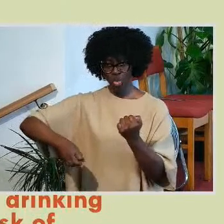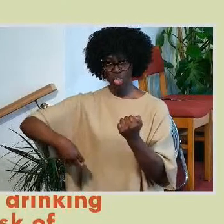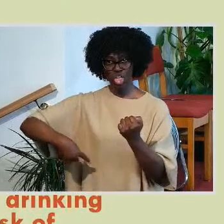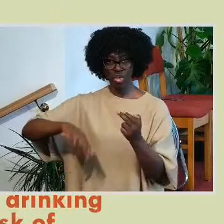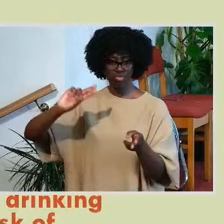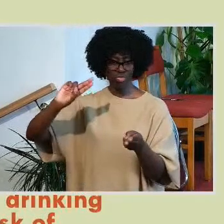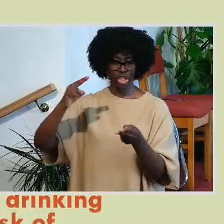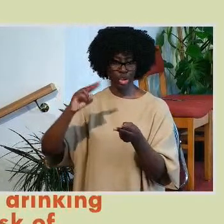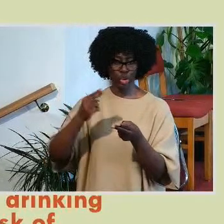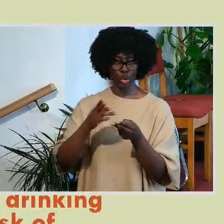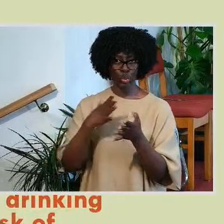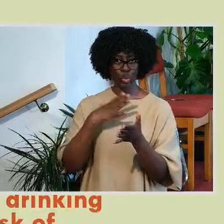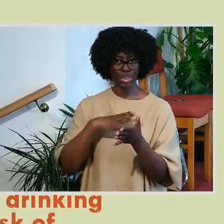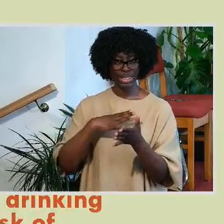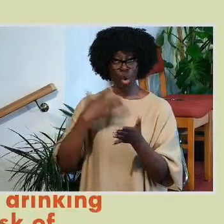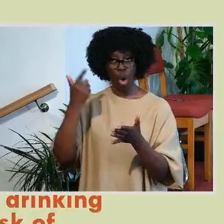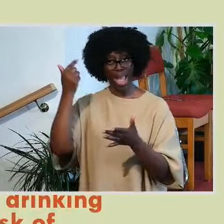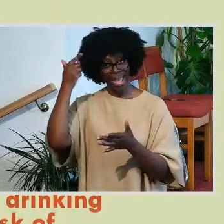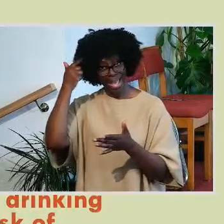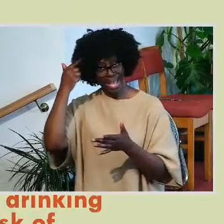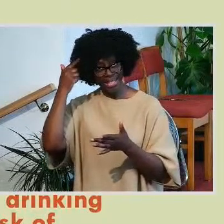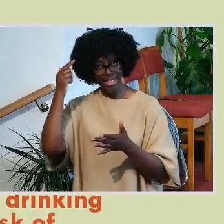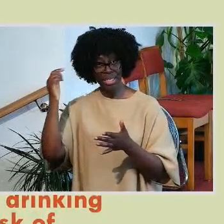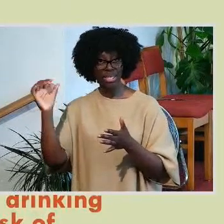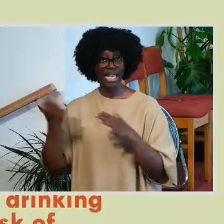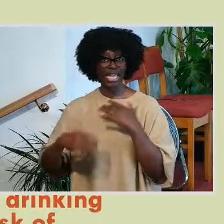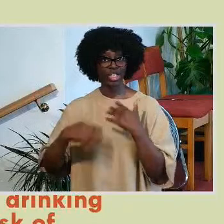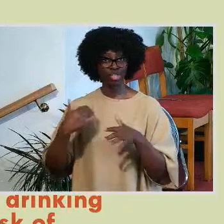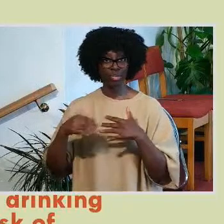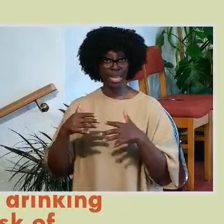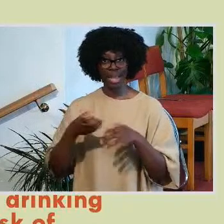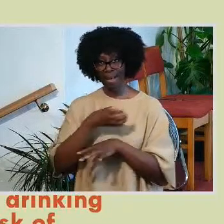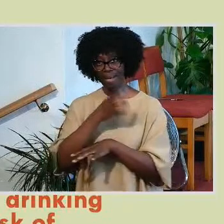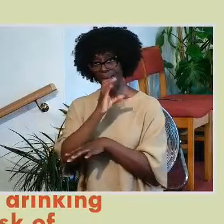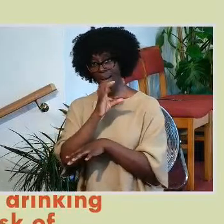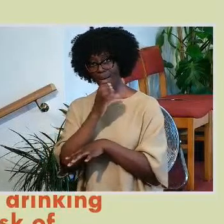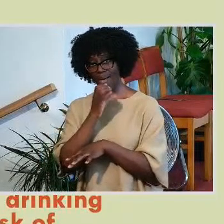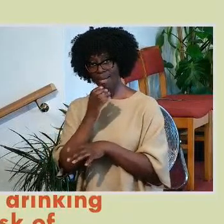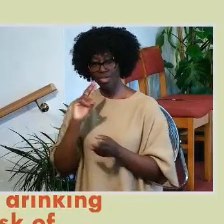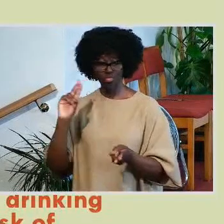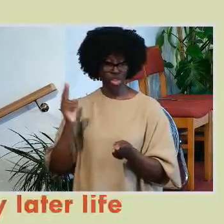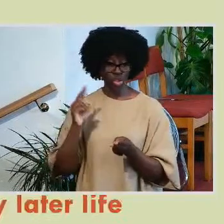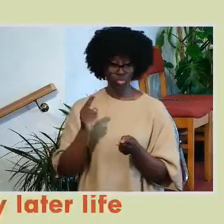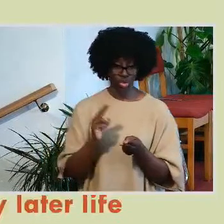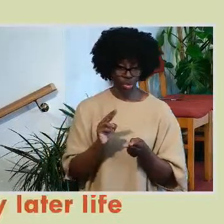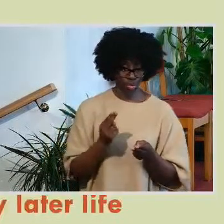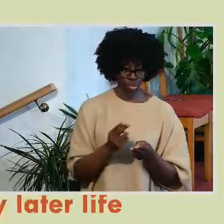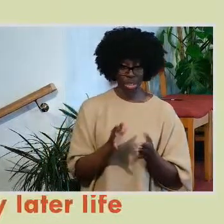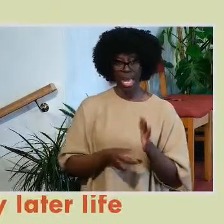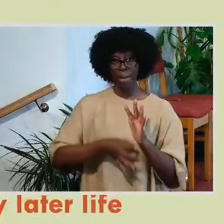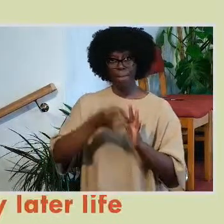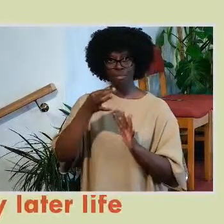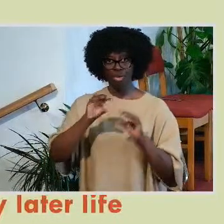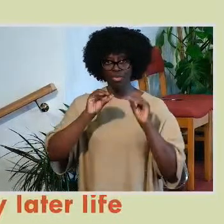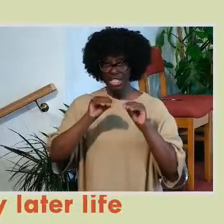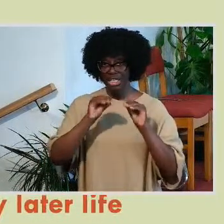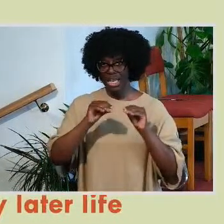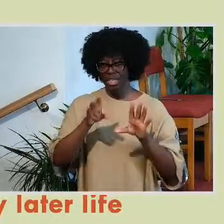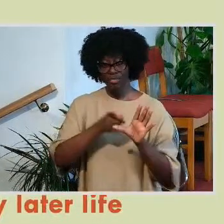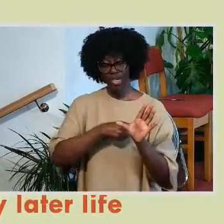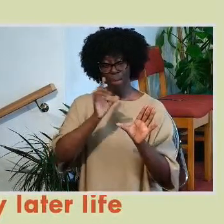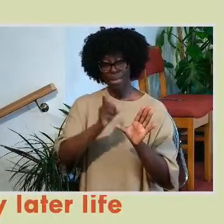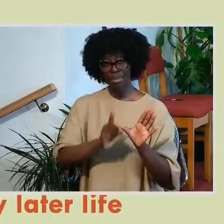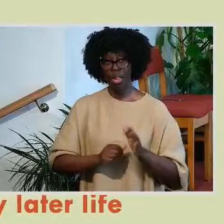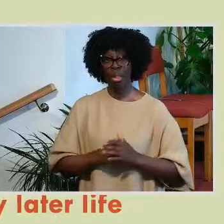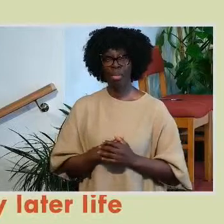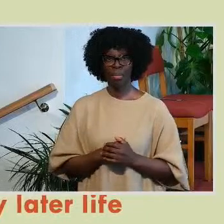evident. Reducing head injury, alcohol, as I mentioned, and also improving the education for young people.